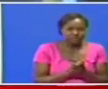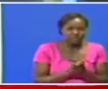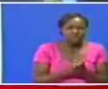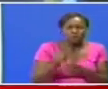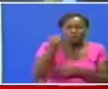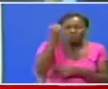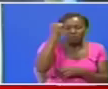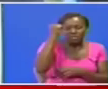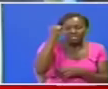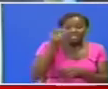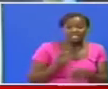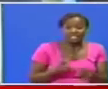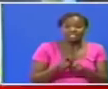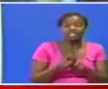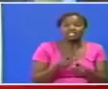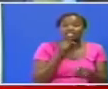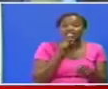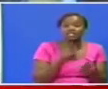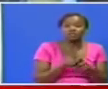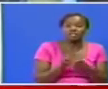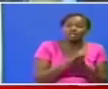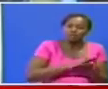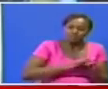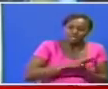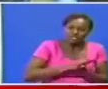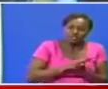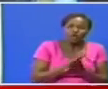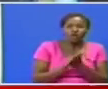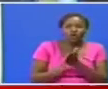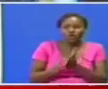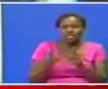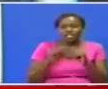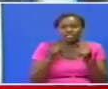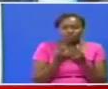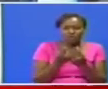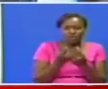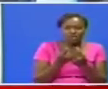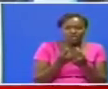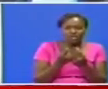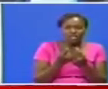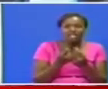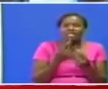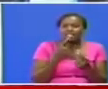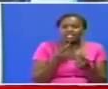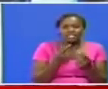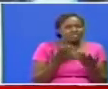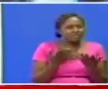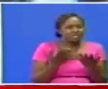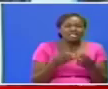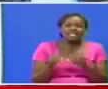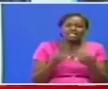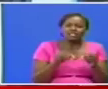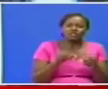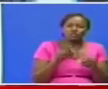Politics, ladies and gentlemen, based on arithmetic, tribal arithmetic, is evidence of a deficit of